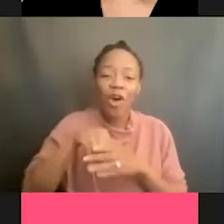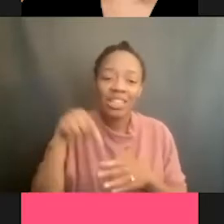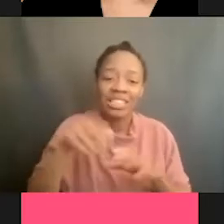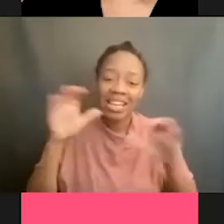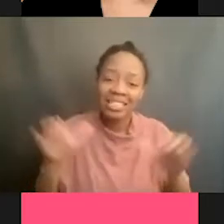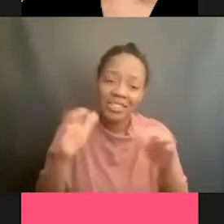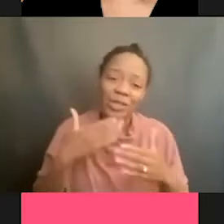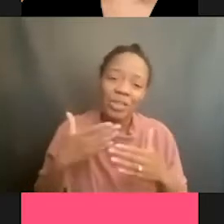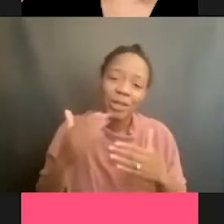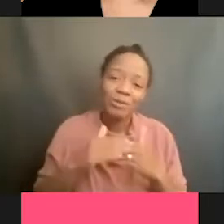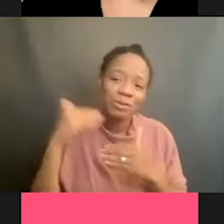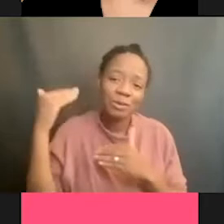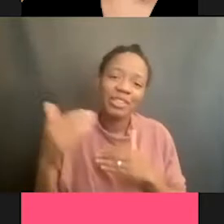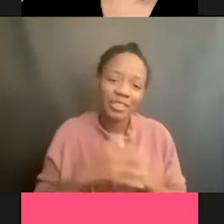much.